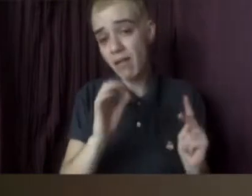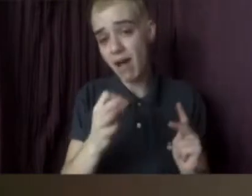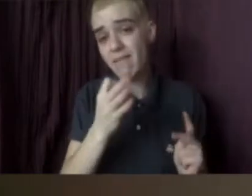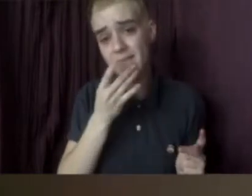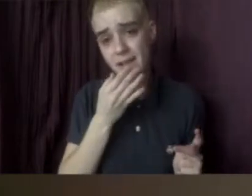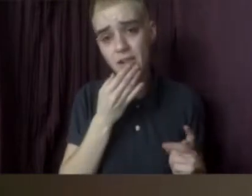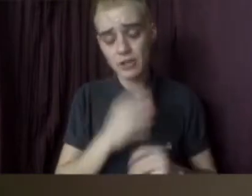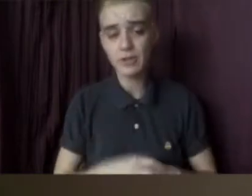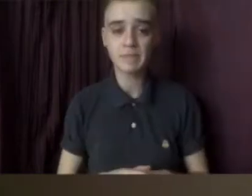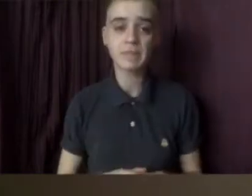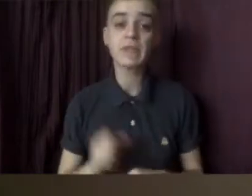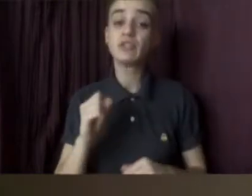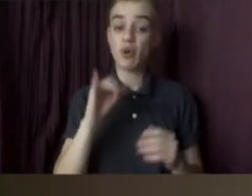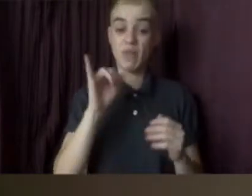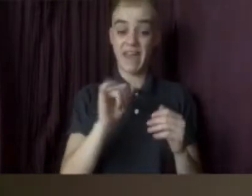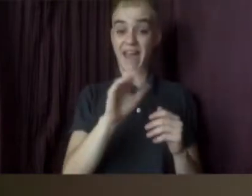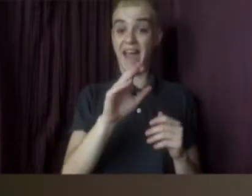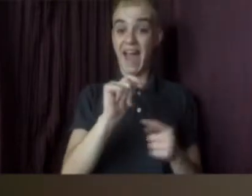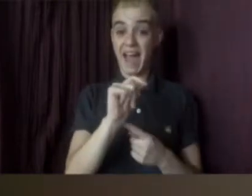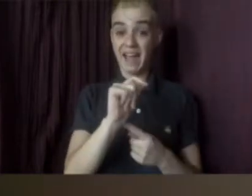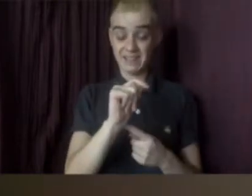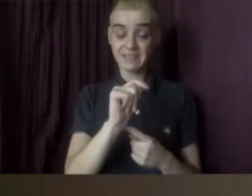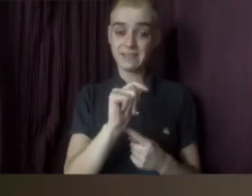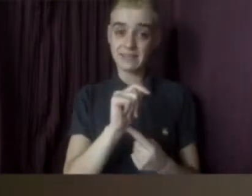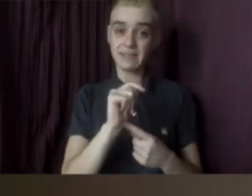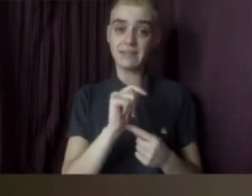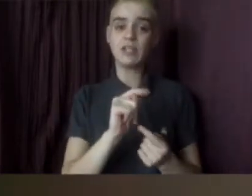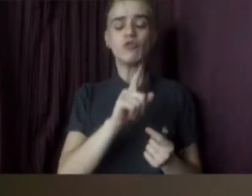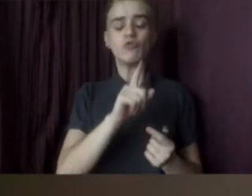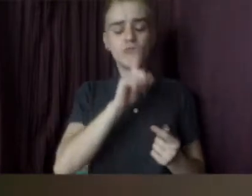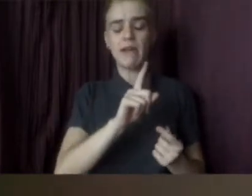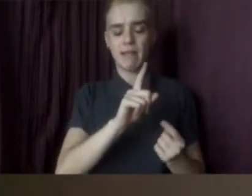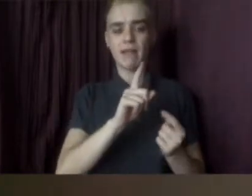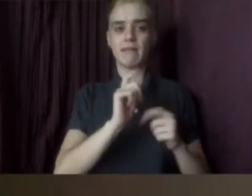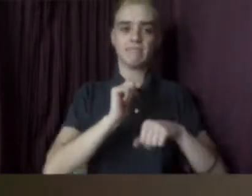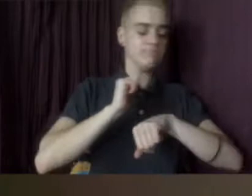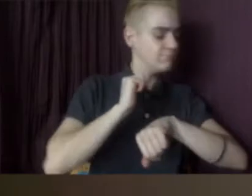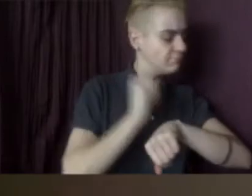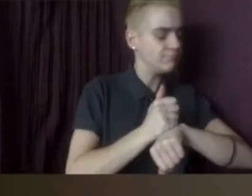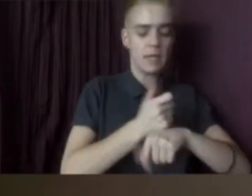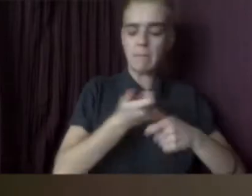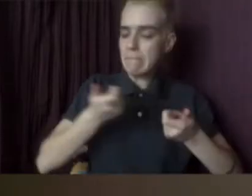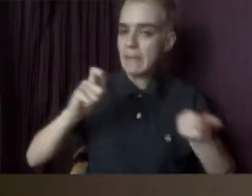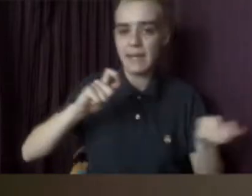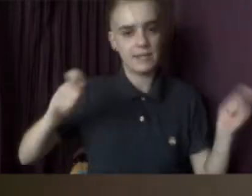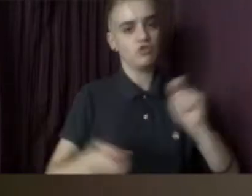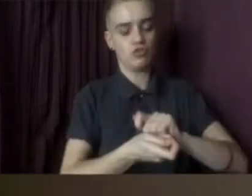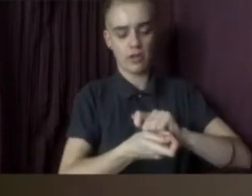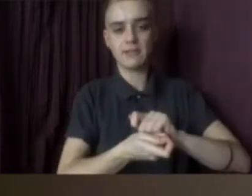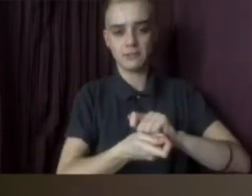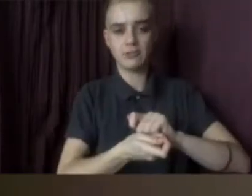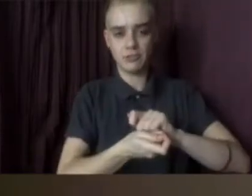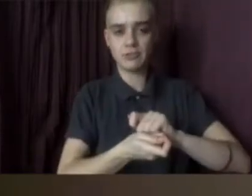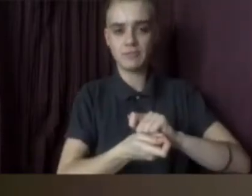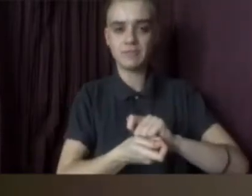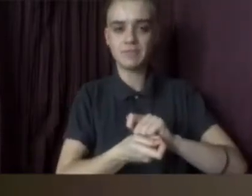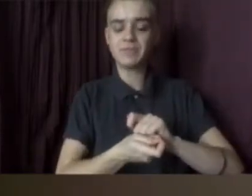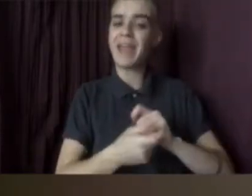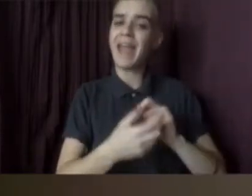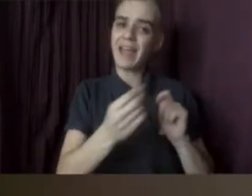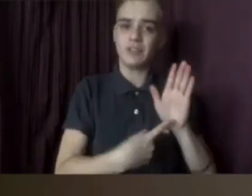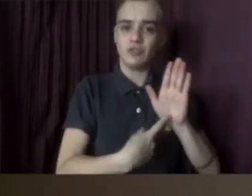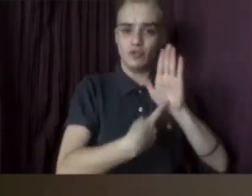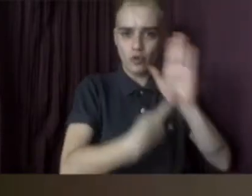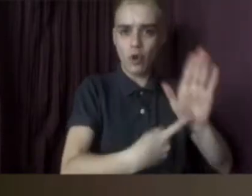burden from the individual voter to the state administrator, which is huge. It also declares voting as a